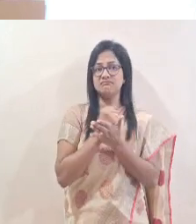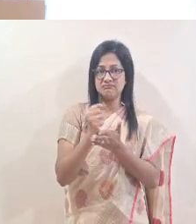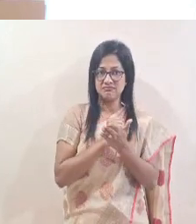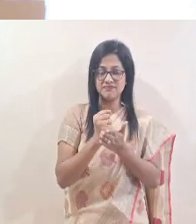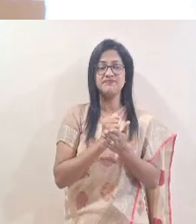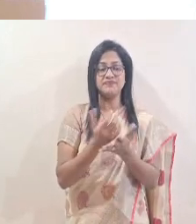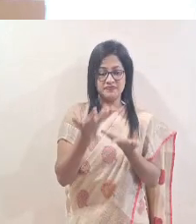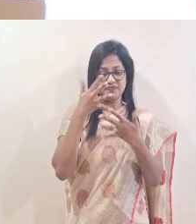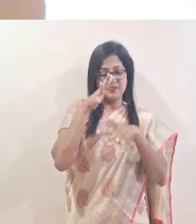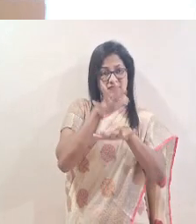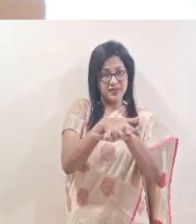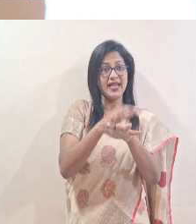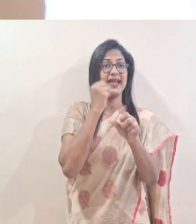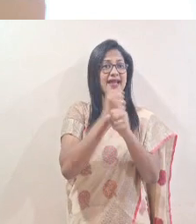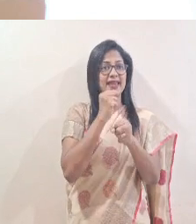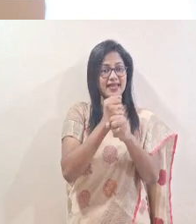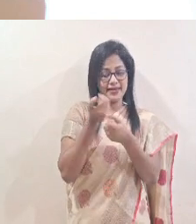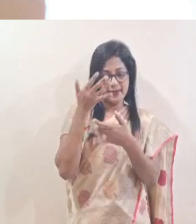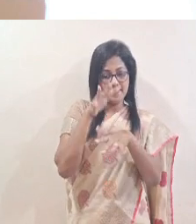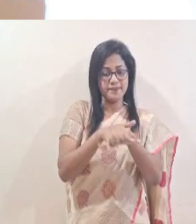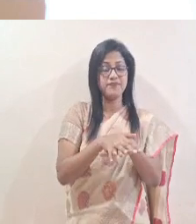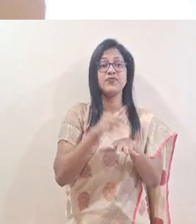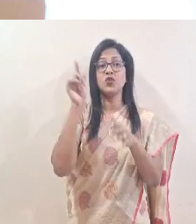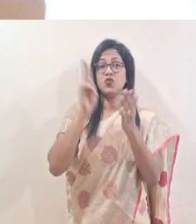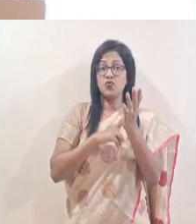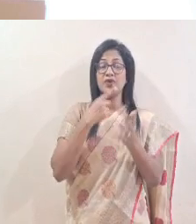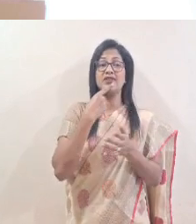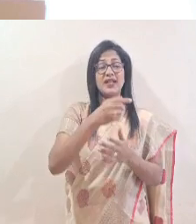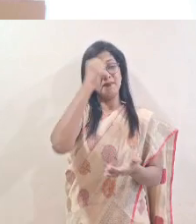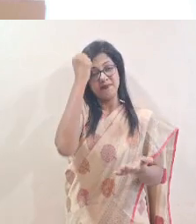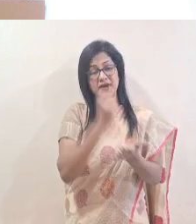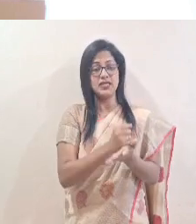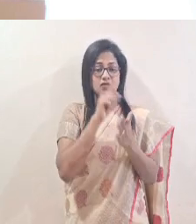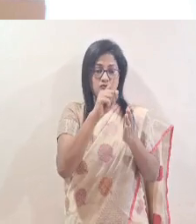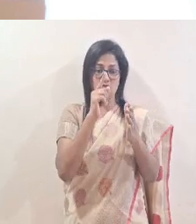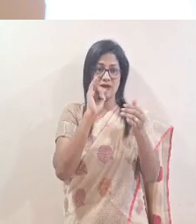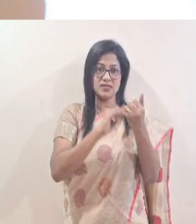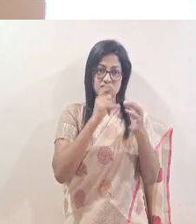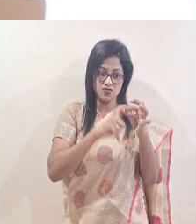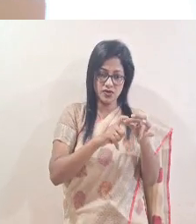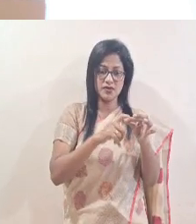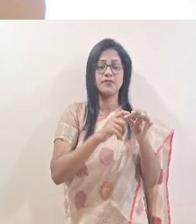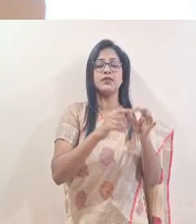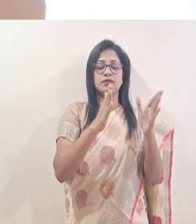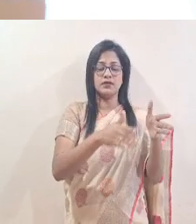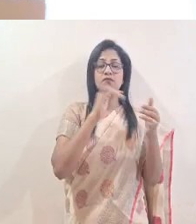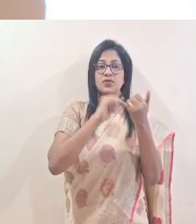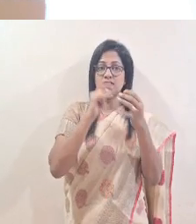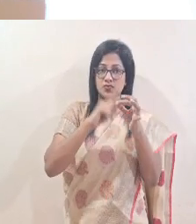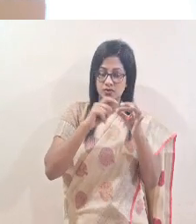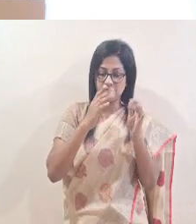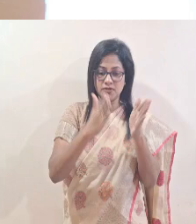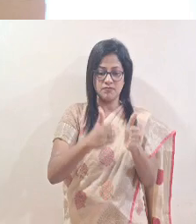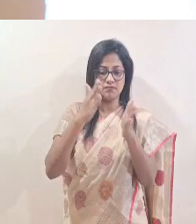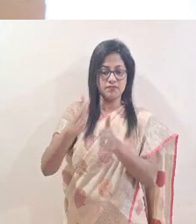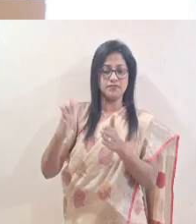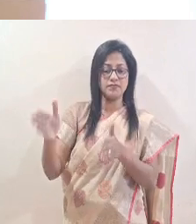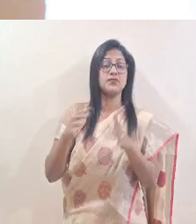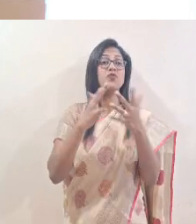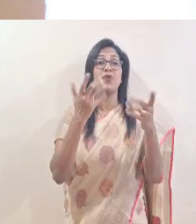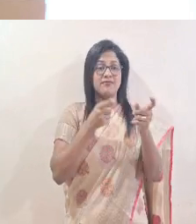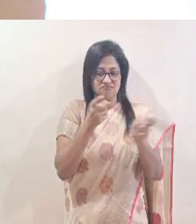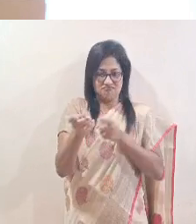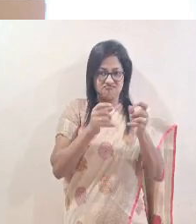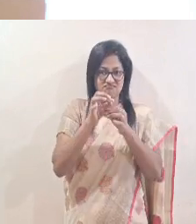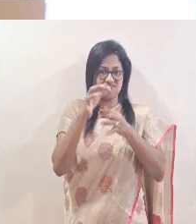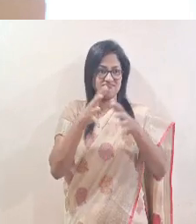can actually incorporate that at grid level, because UN has said that you have to study 1 by 1 square kilometer grid in future to control the